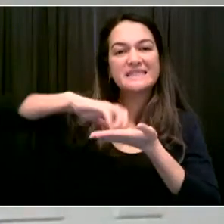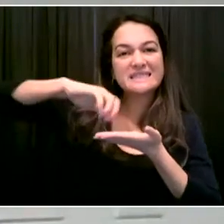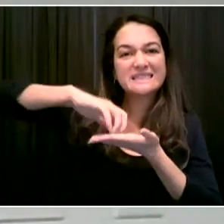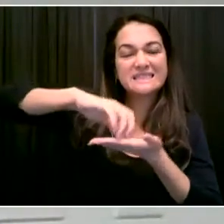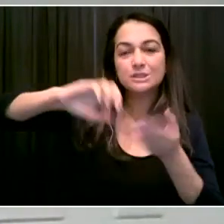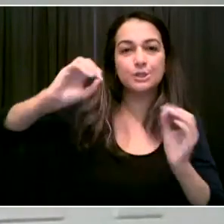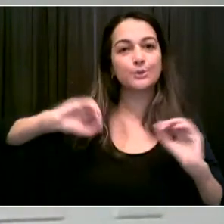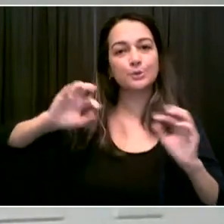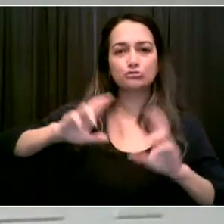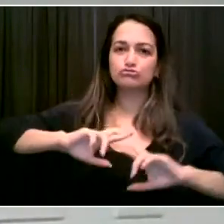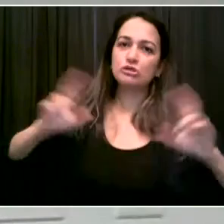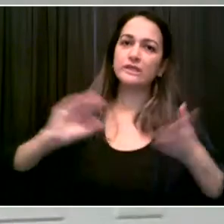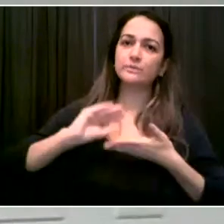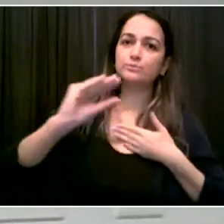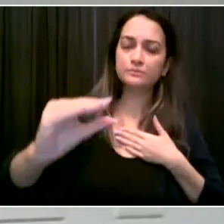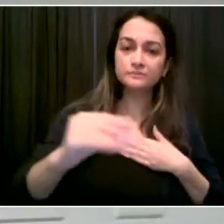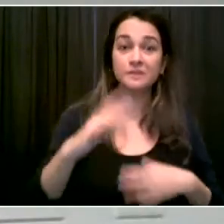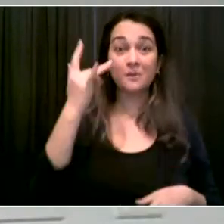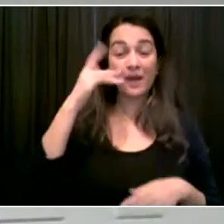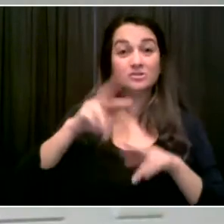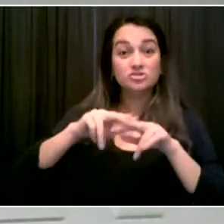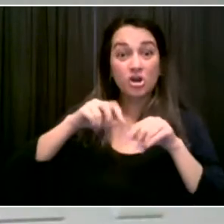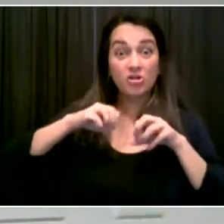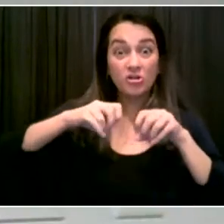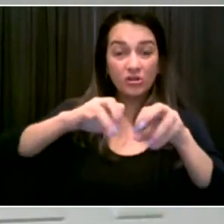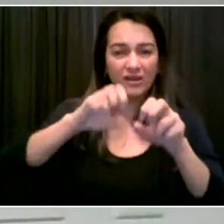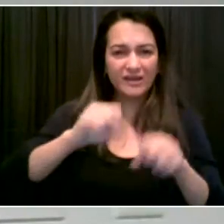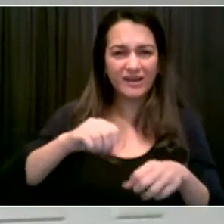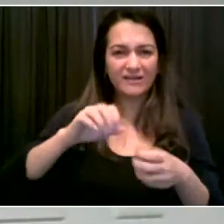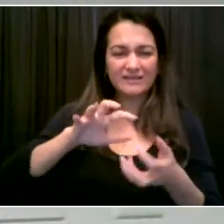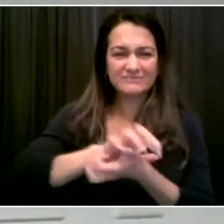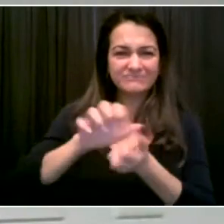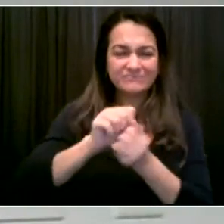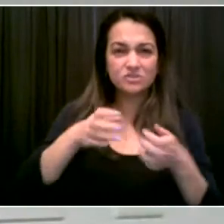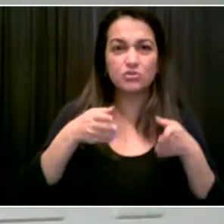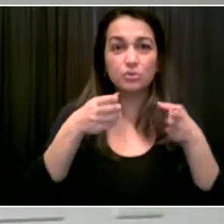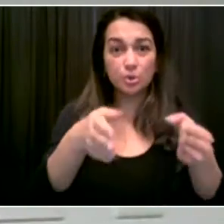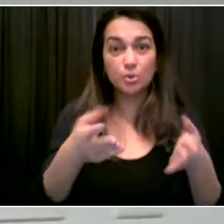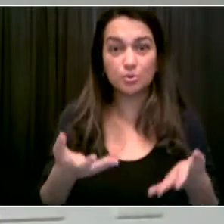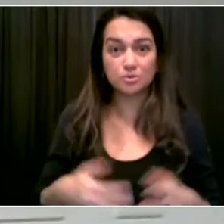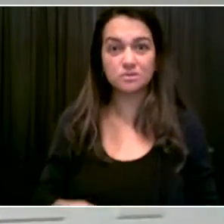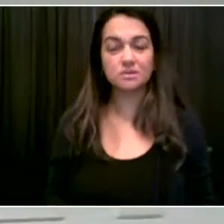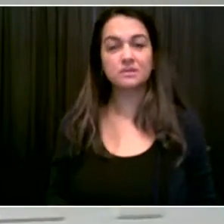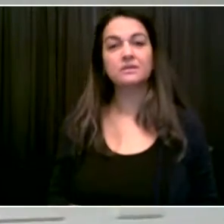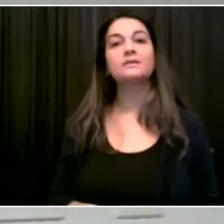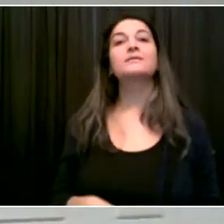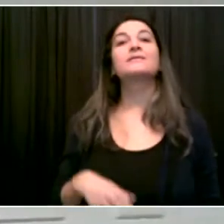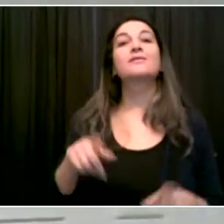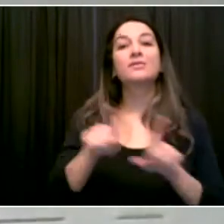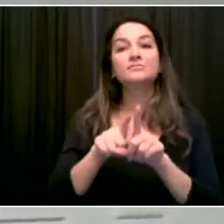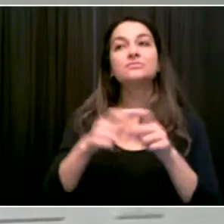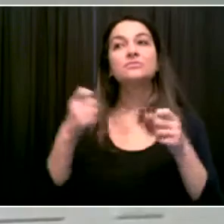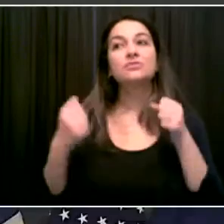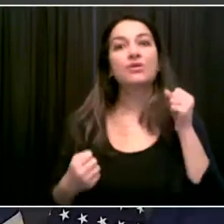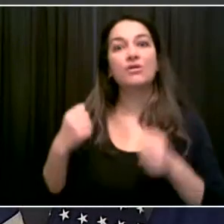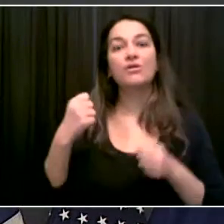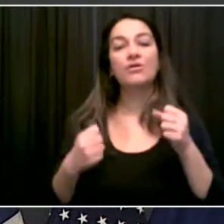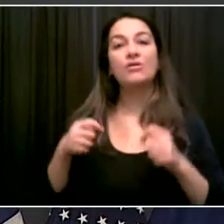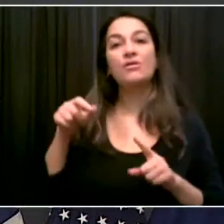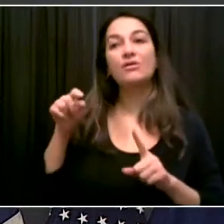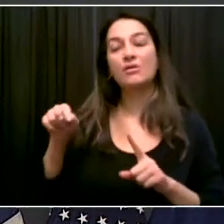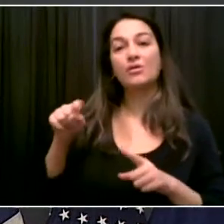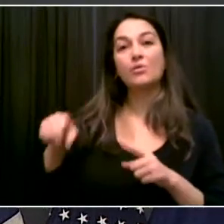to ensure the safety and viability of the roadway while we come up with a community-based vision. Thank you so much, Jimmy. Go ahead,